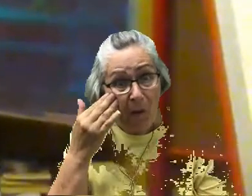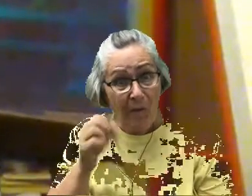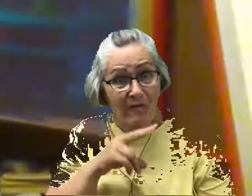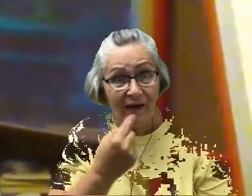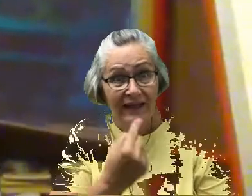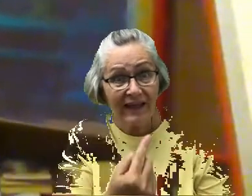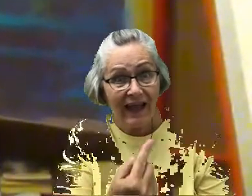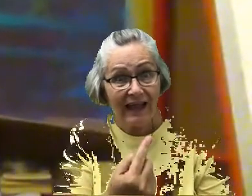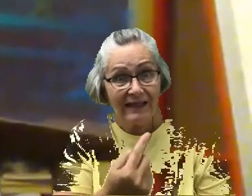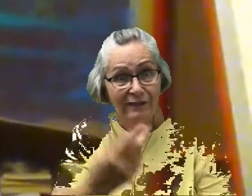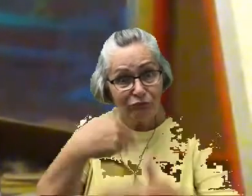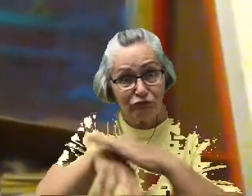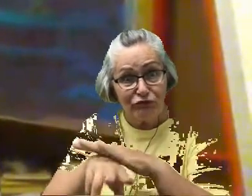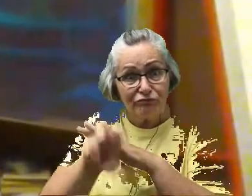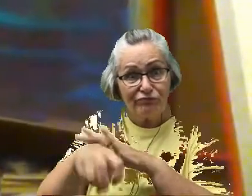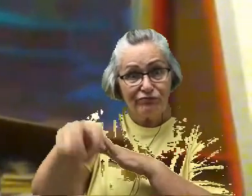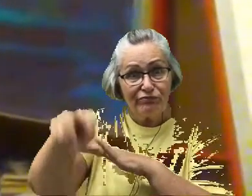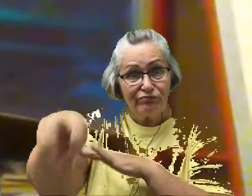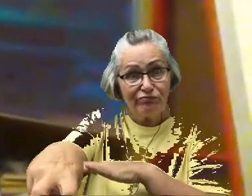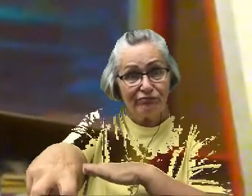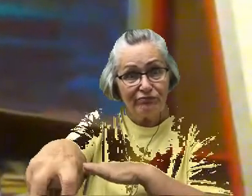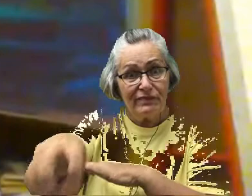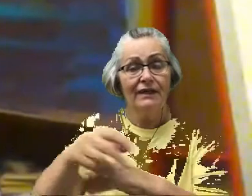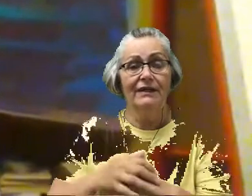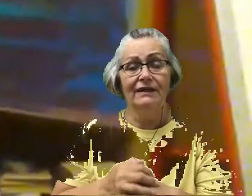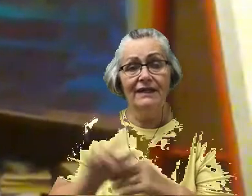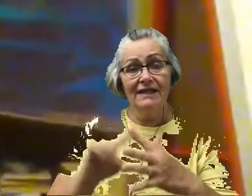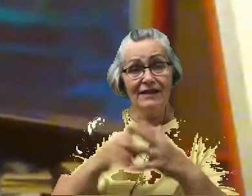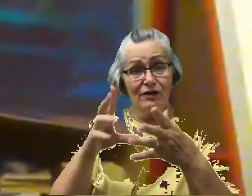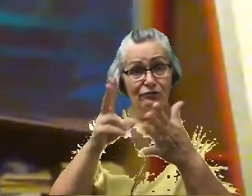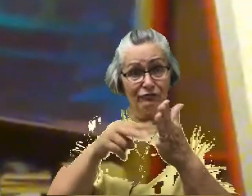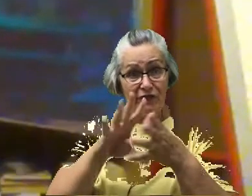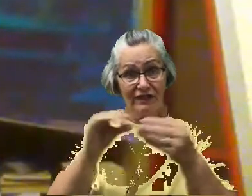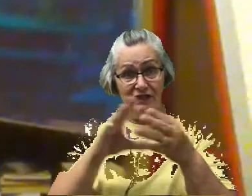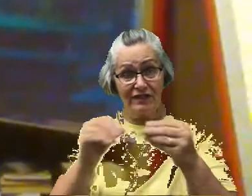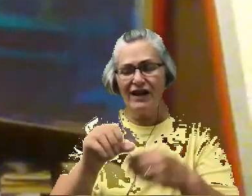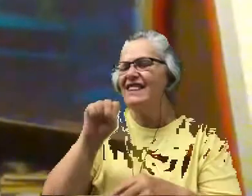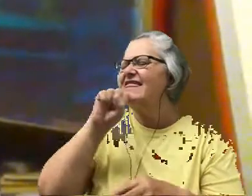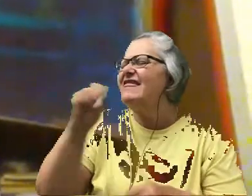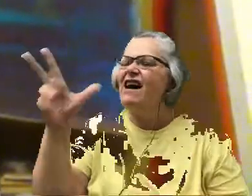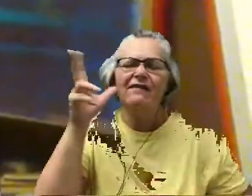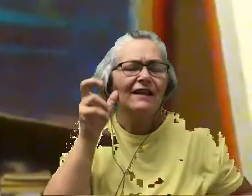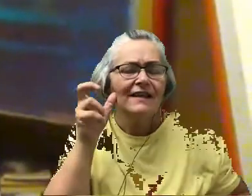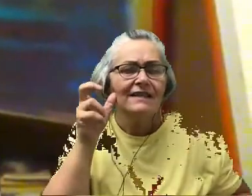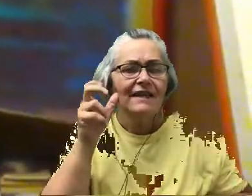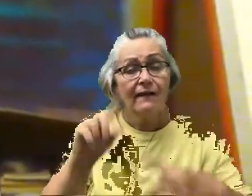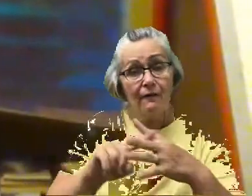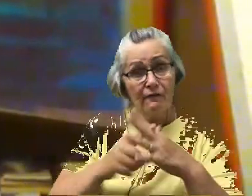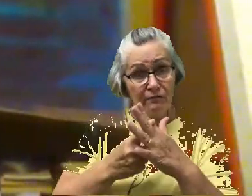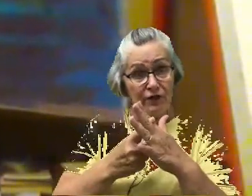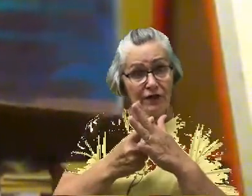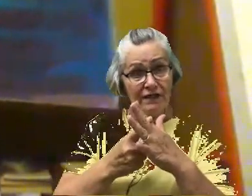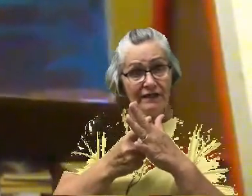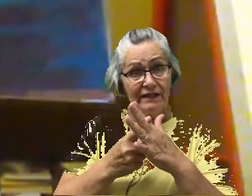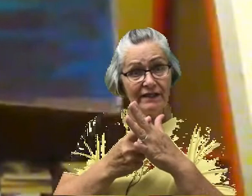cried, and hopped right inside. "About to read yourself a story. Love to listen. But first, let's get